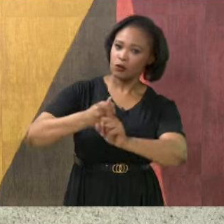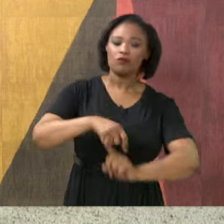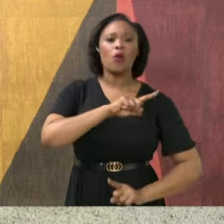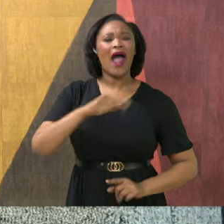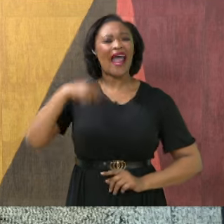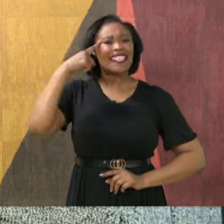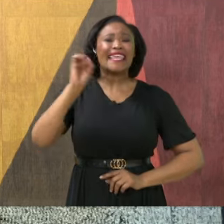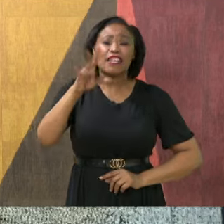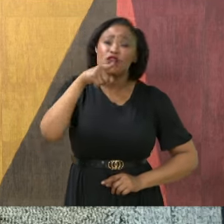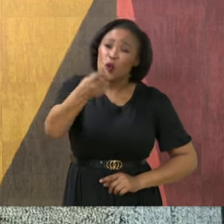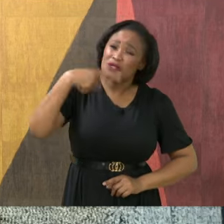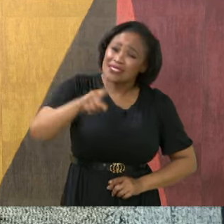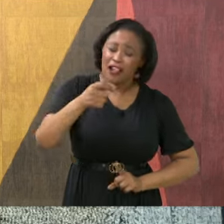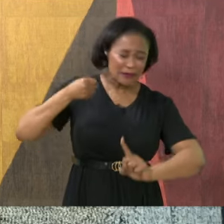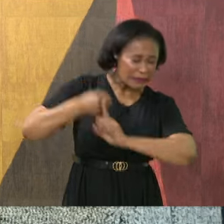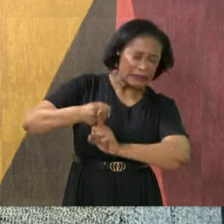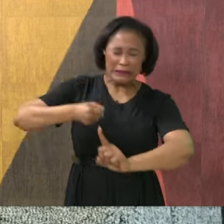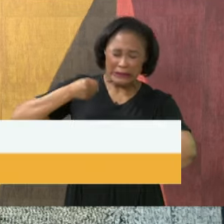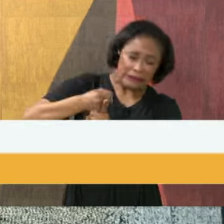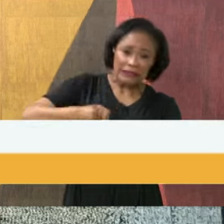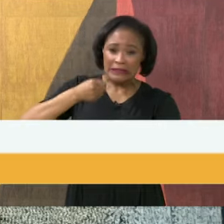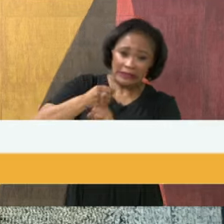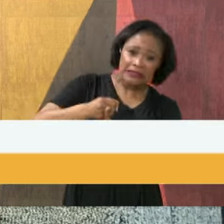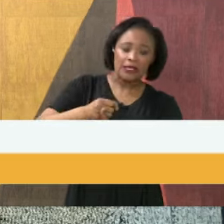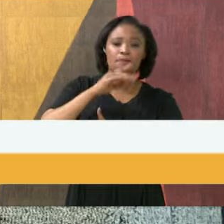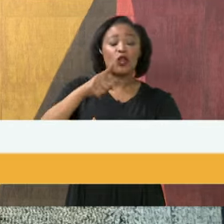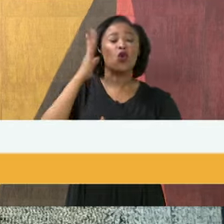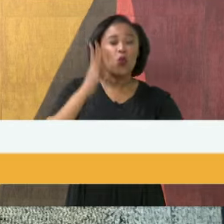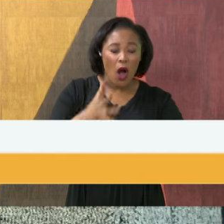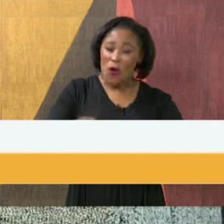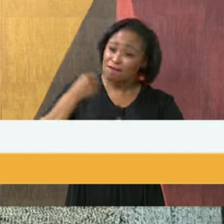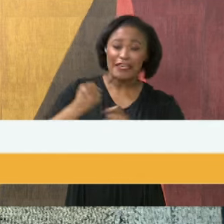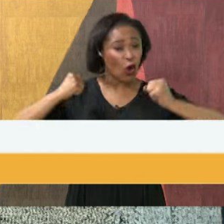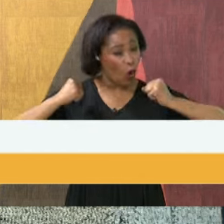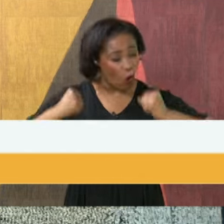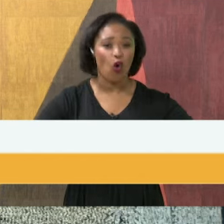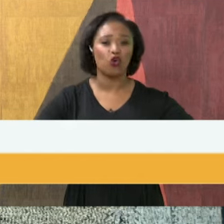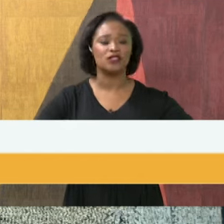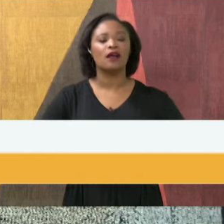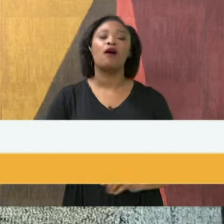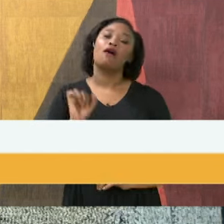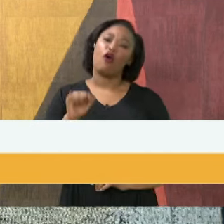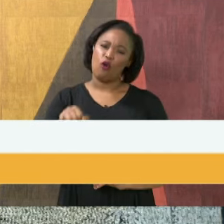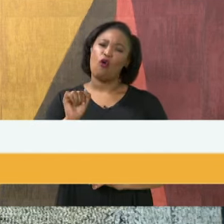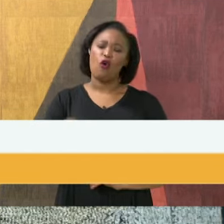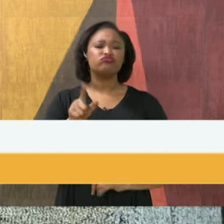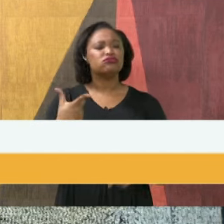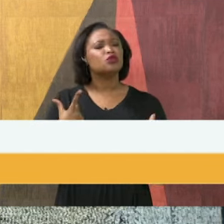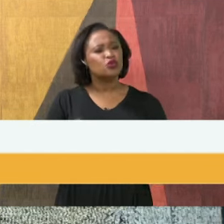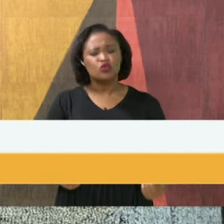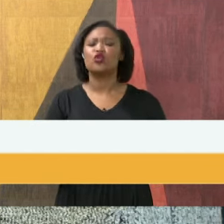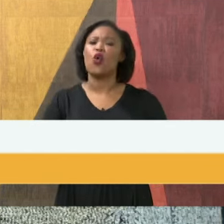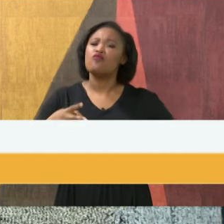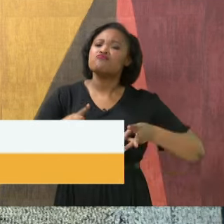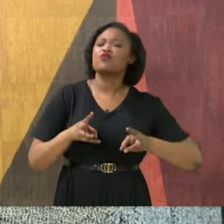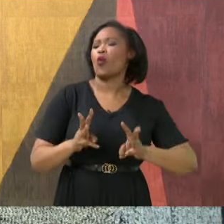so much bigger than yourself, you also will fight so much harder. Oh, man. And Mia, you're doing so, so gracefully, which I